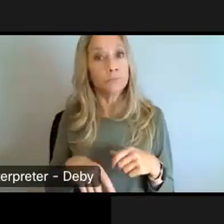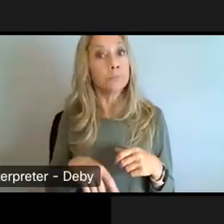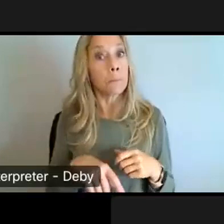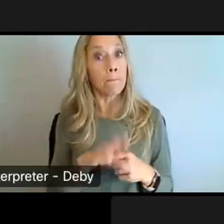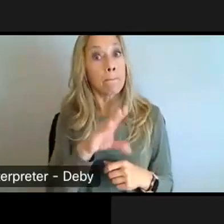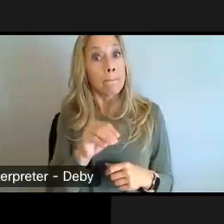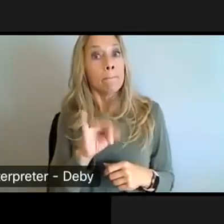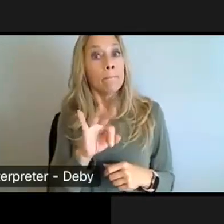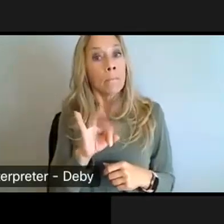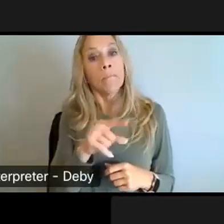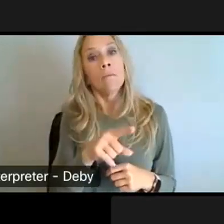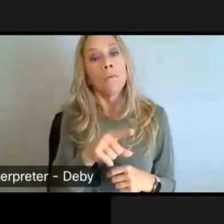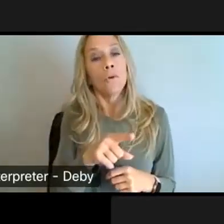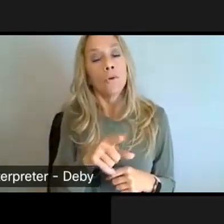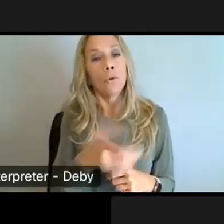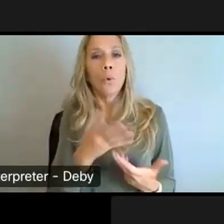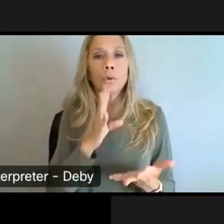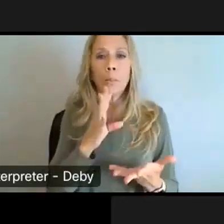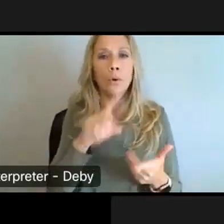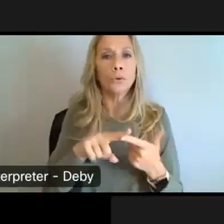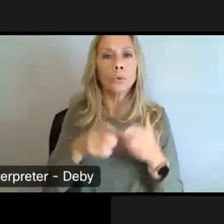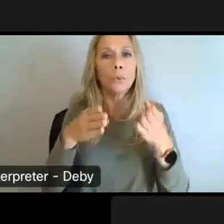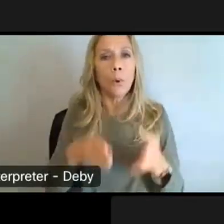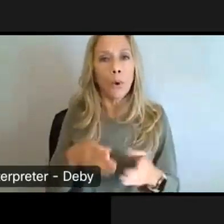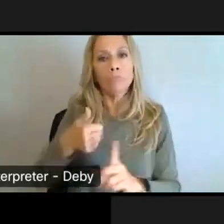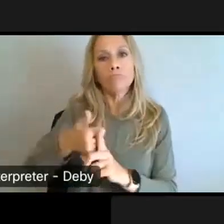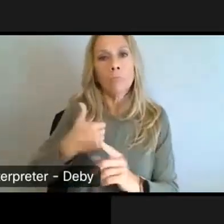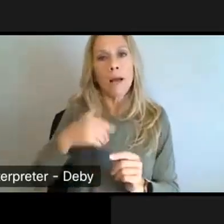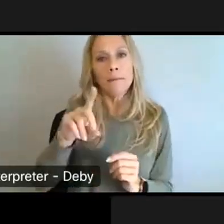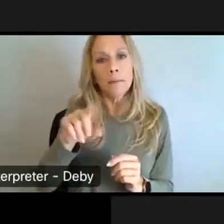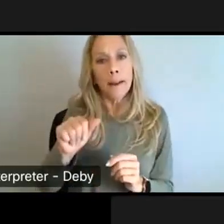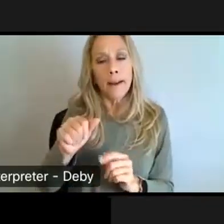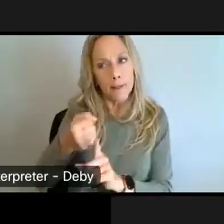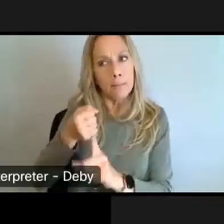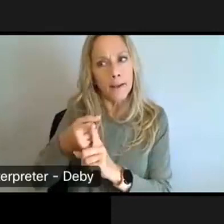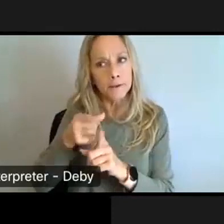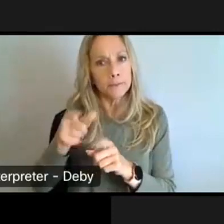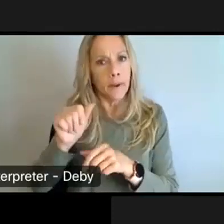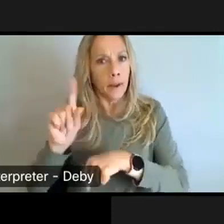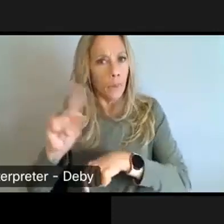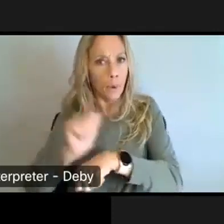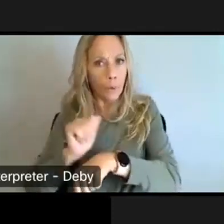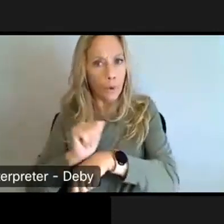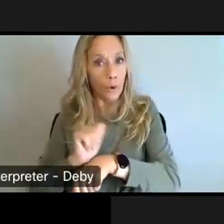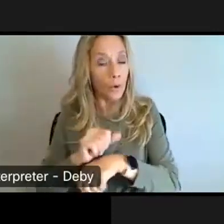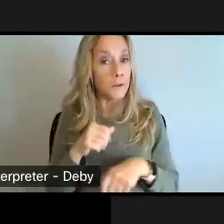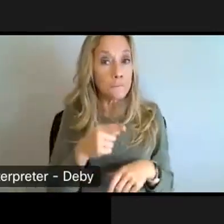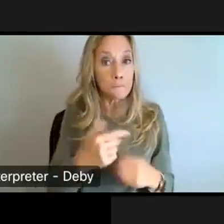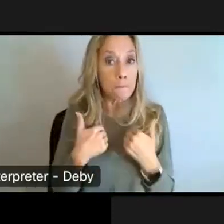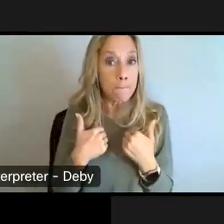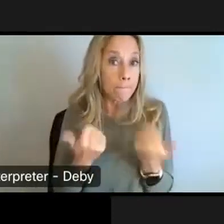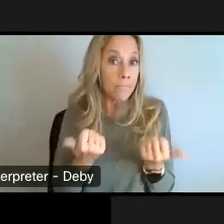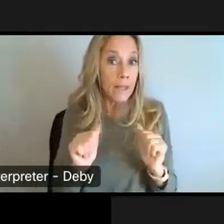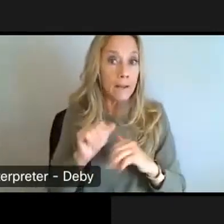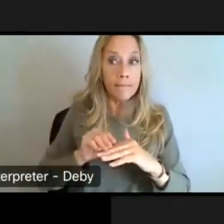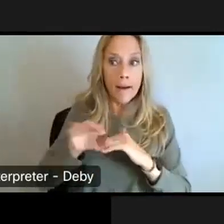And if you were speaking to somebody who has a disability that impacts them at work as well, do you have any advice on how to